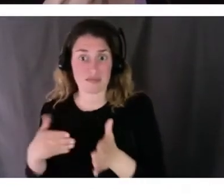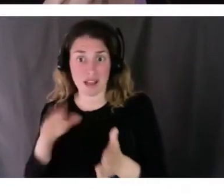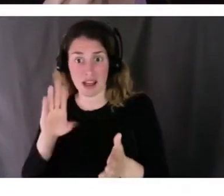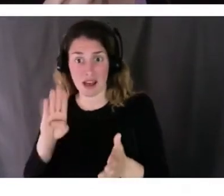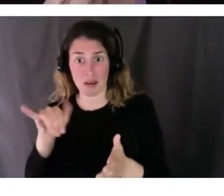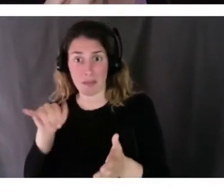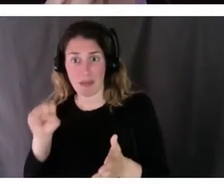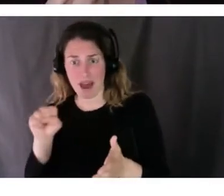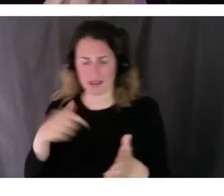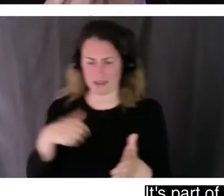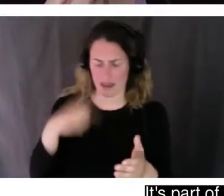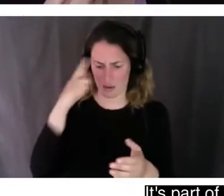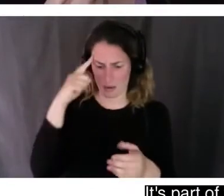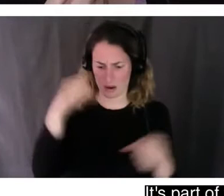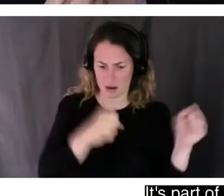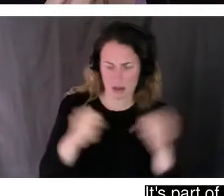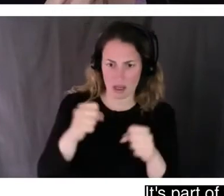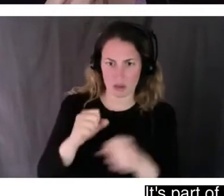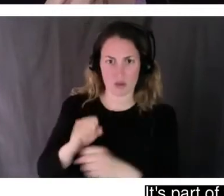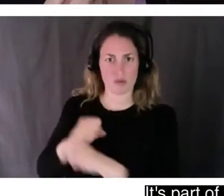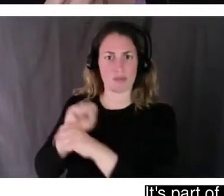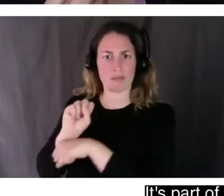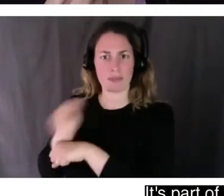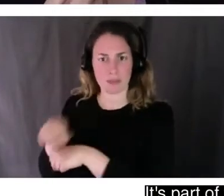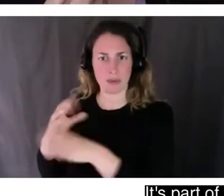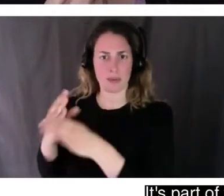life. It's, you know, part of the